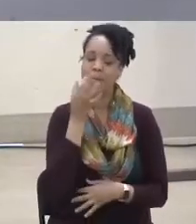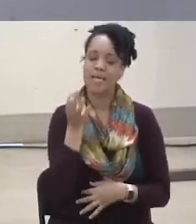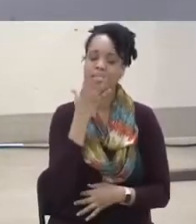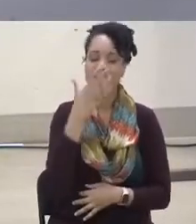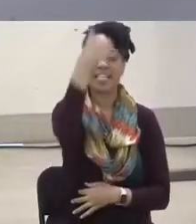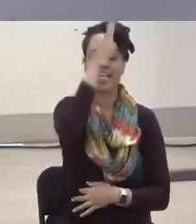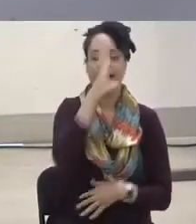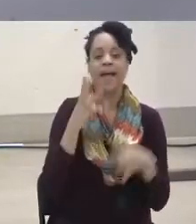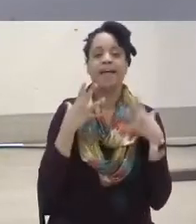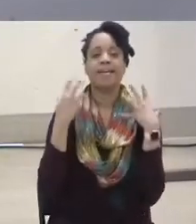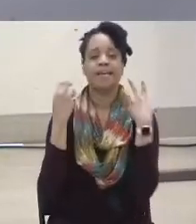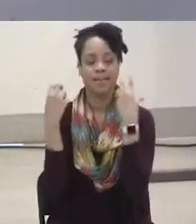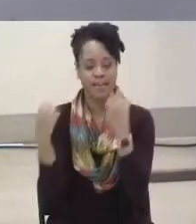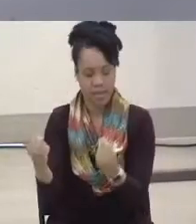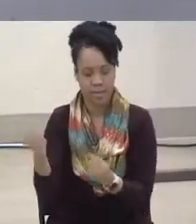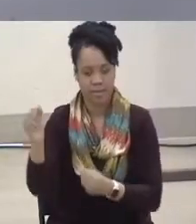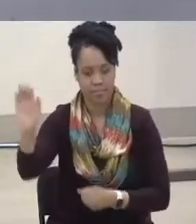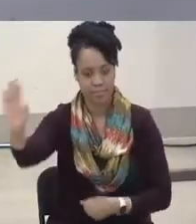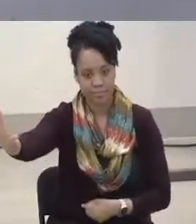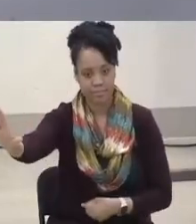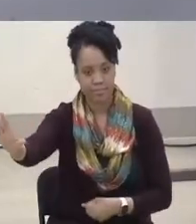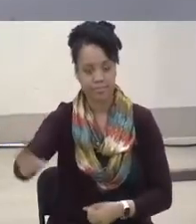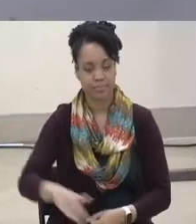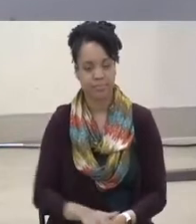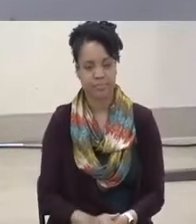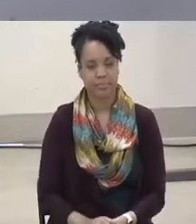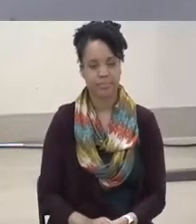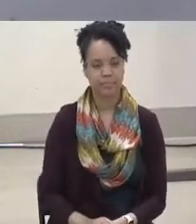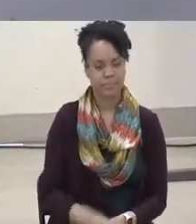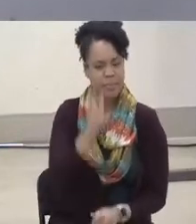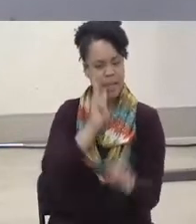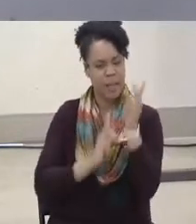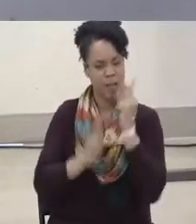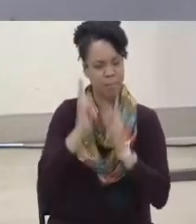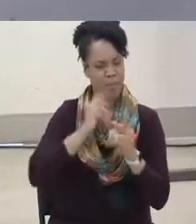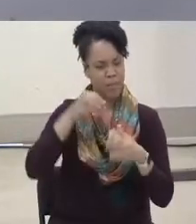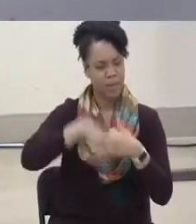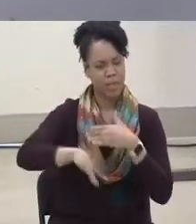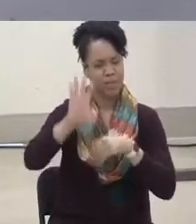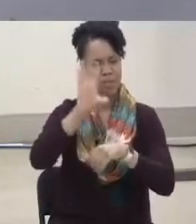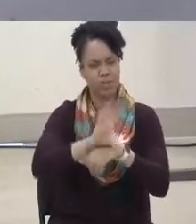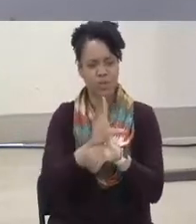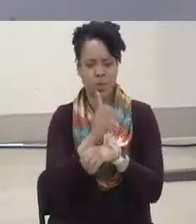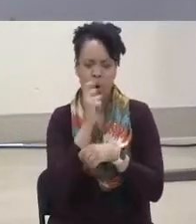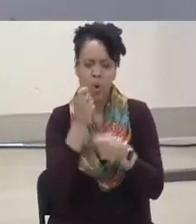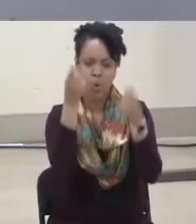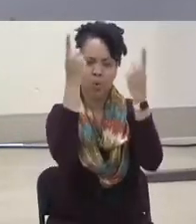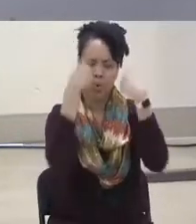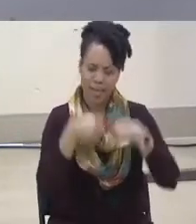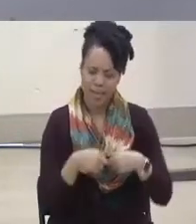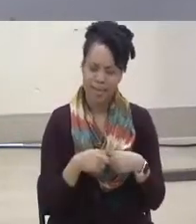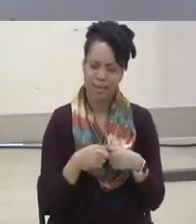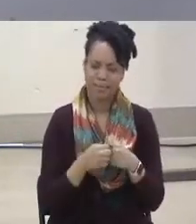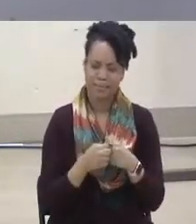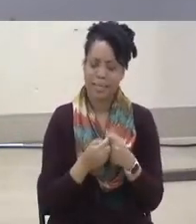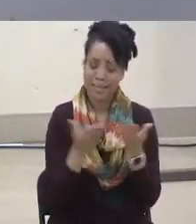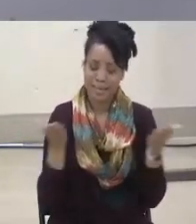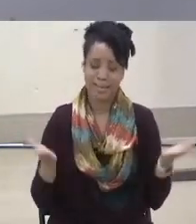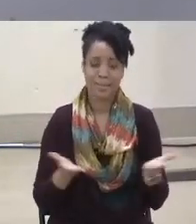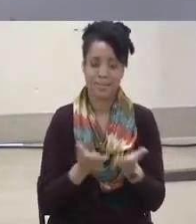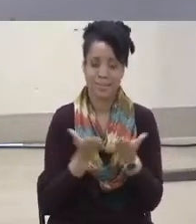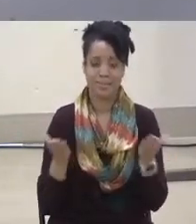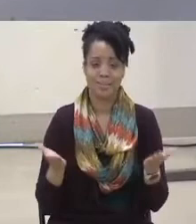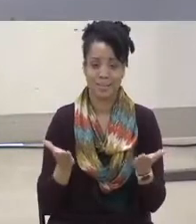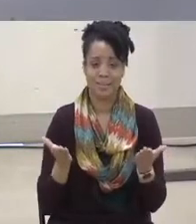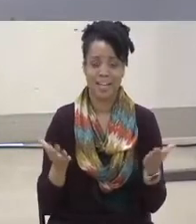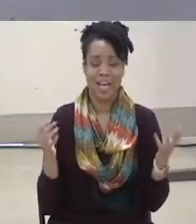healed her. Y sin ningún medicamento, Dios la sanó. People in this church who came here Gente en esta iglesia que vino